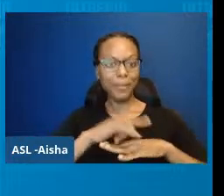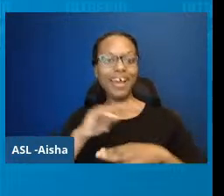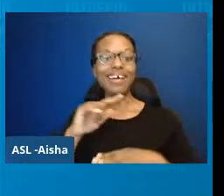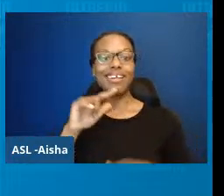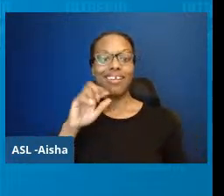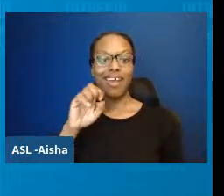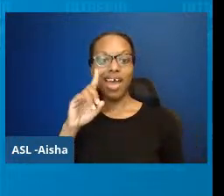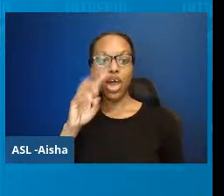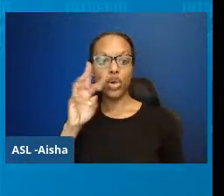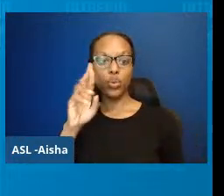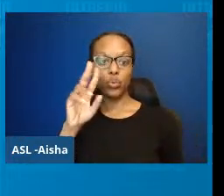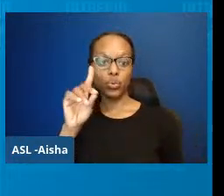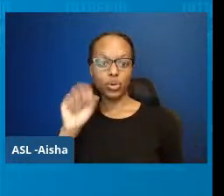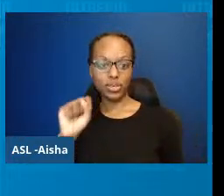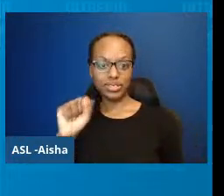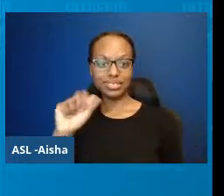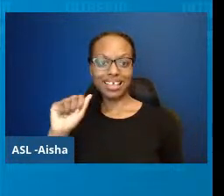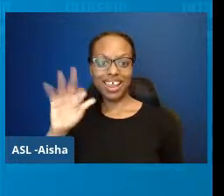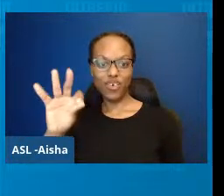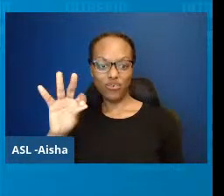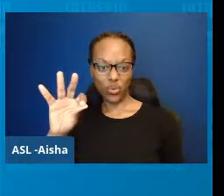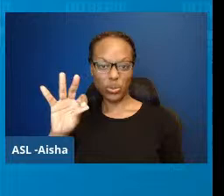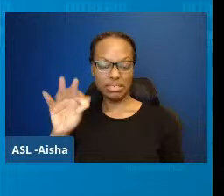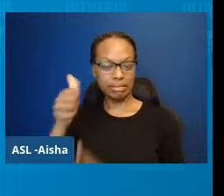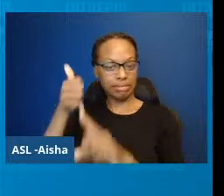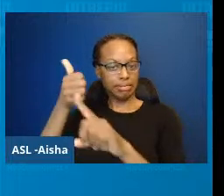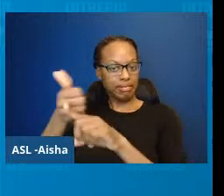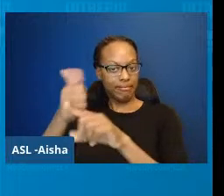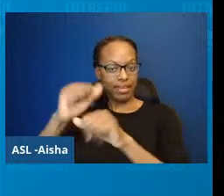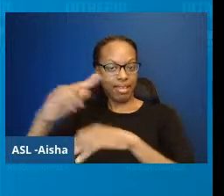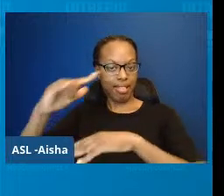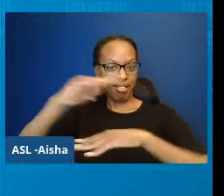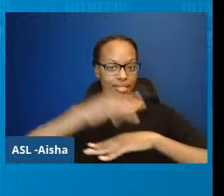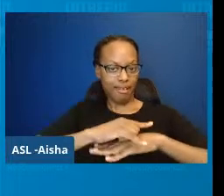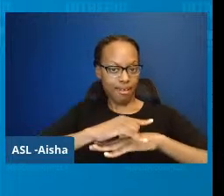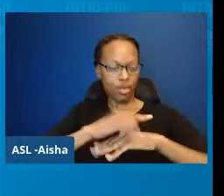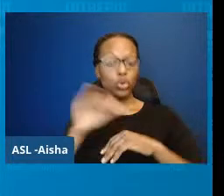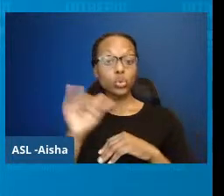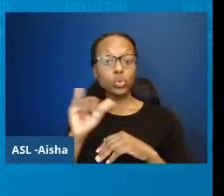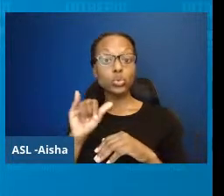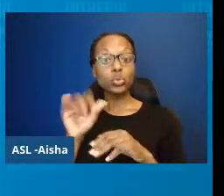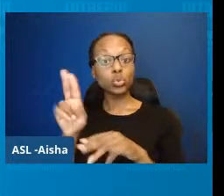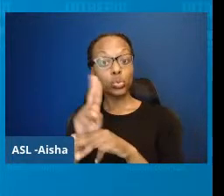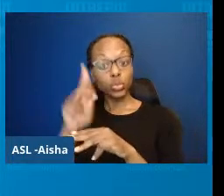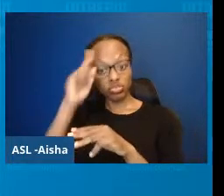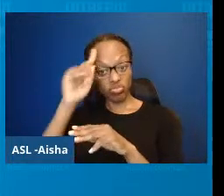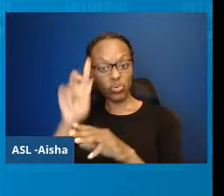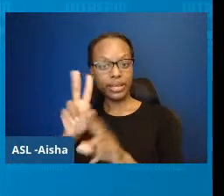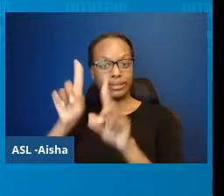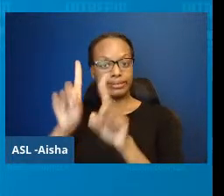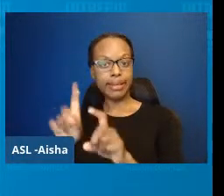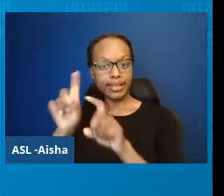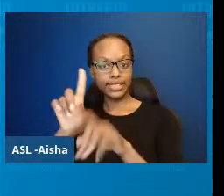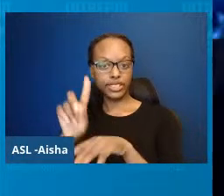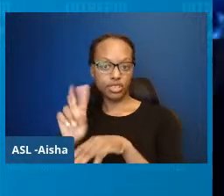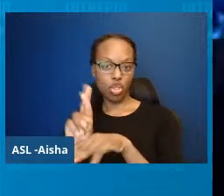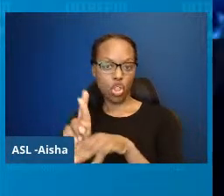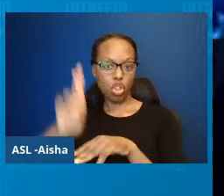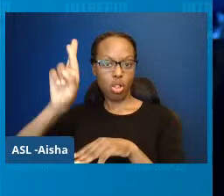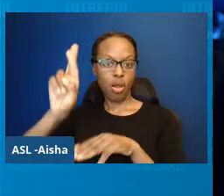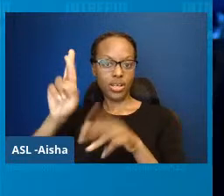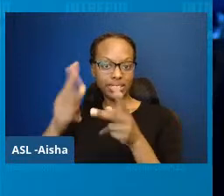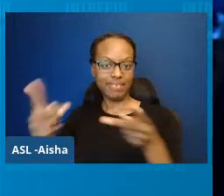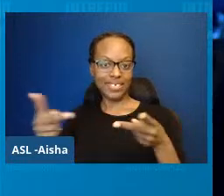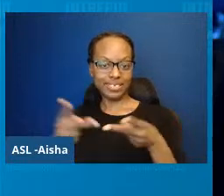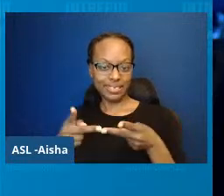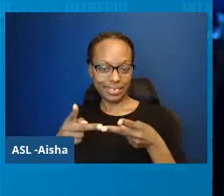in California on its own. It was also used to test the launching facilities at the Kennedy Space Center in Florida. The